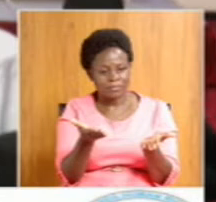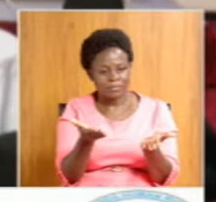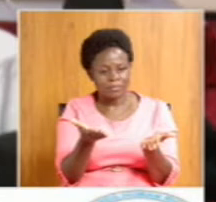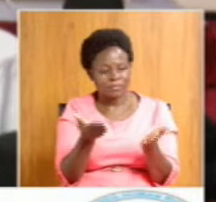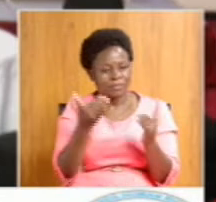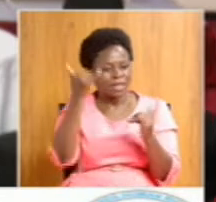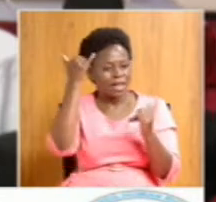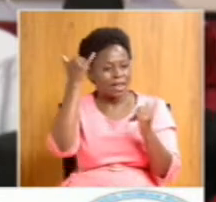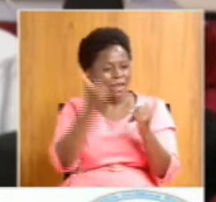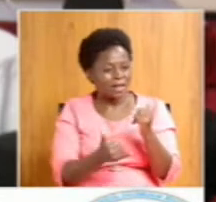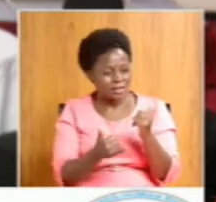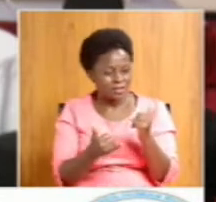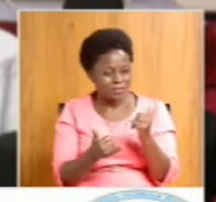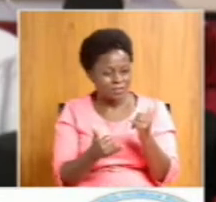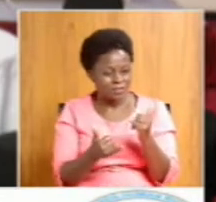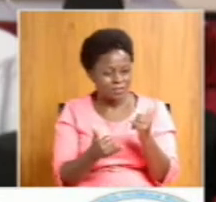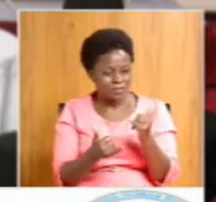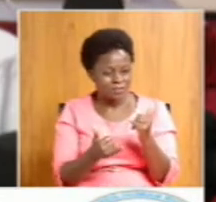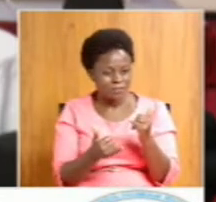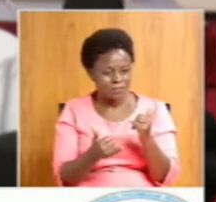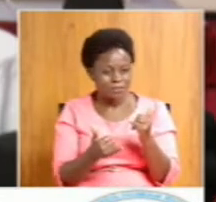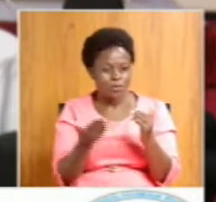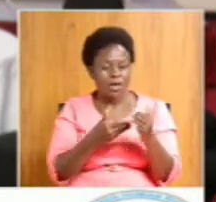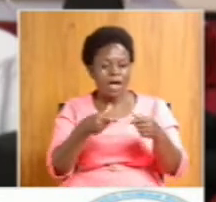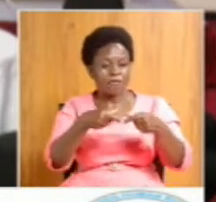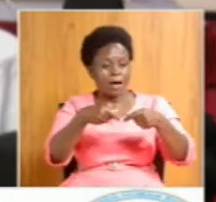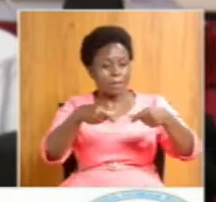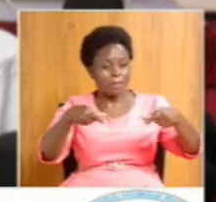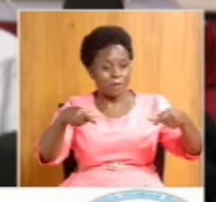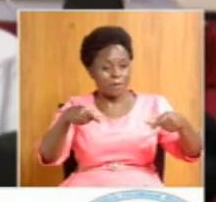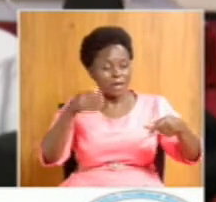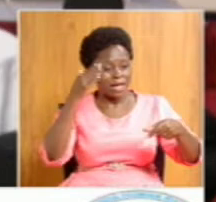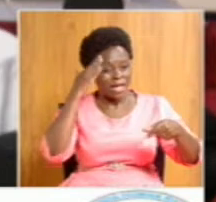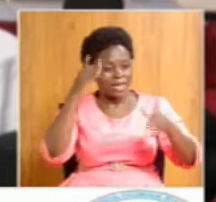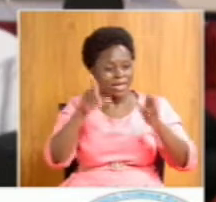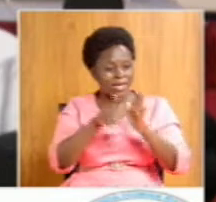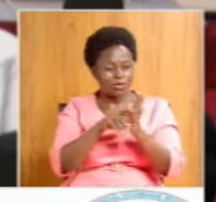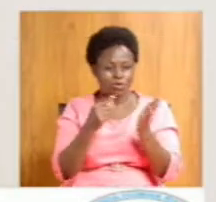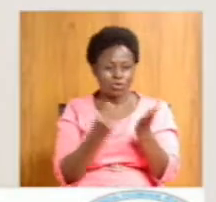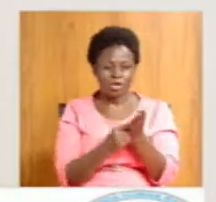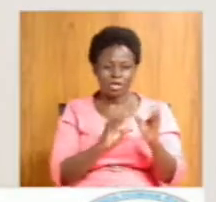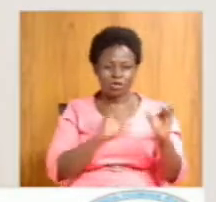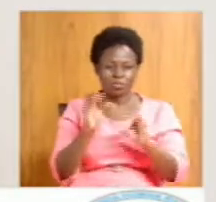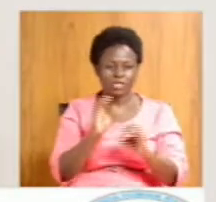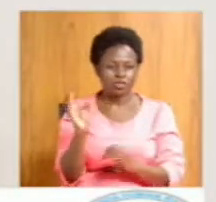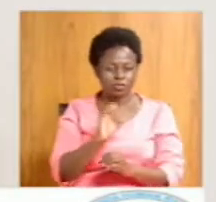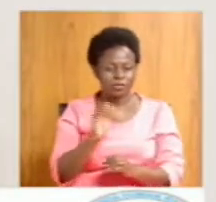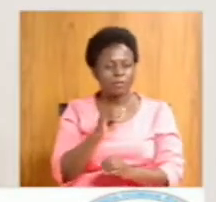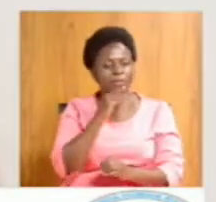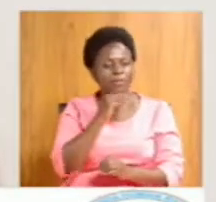And last but not least, we have a panelist who is the Head Legal Uganda Communications Commission,